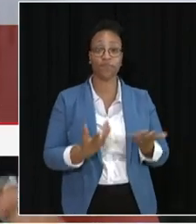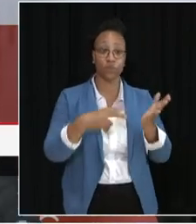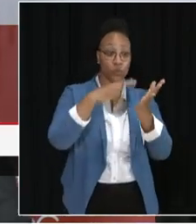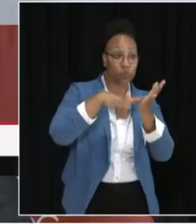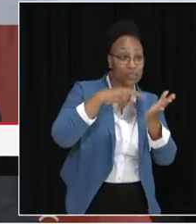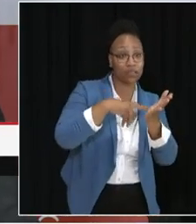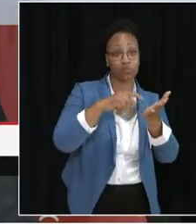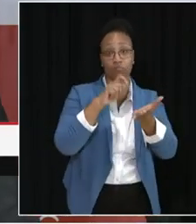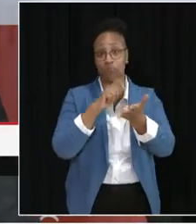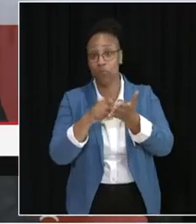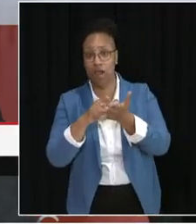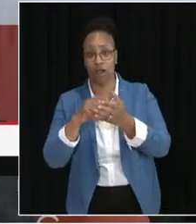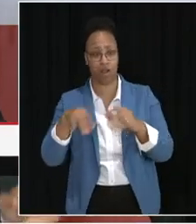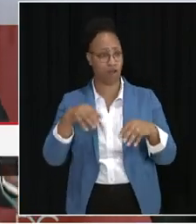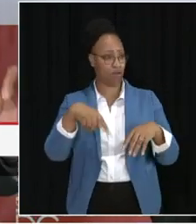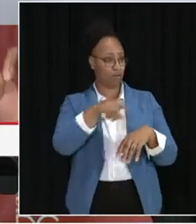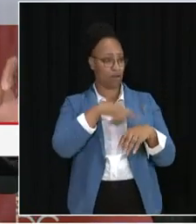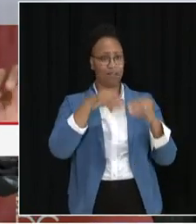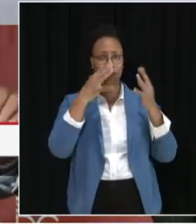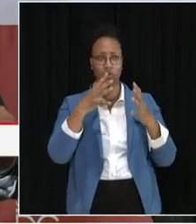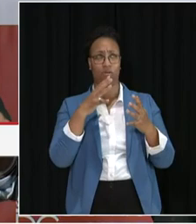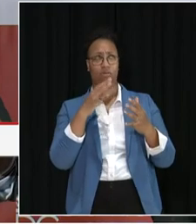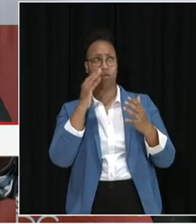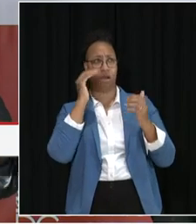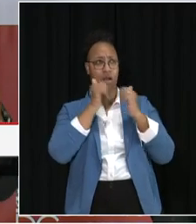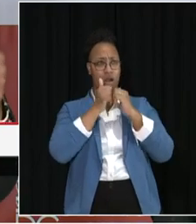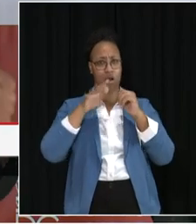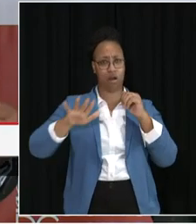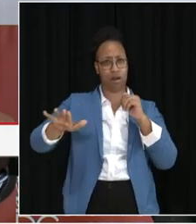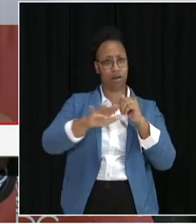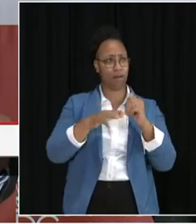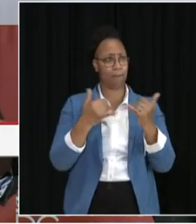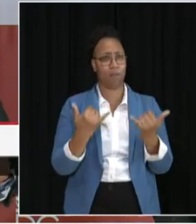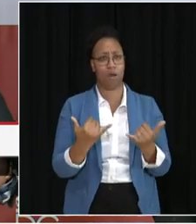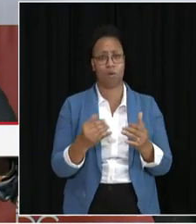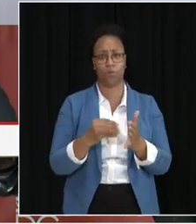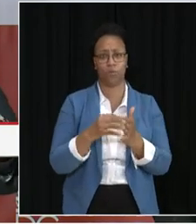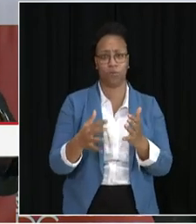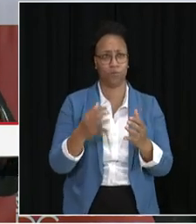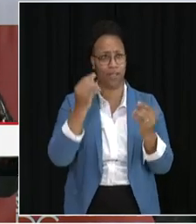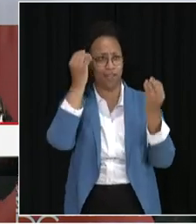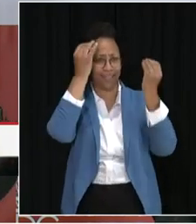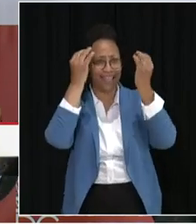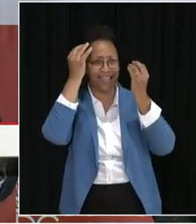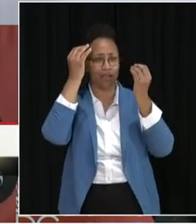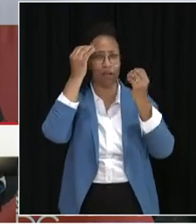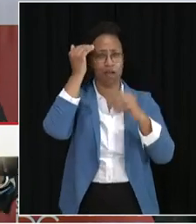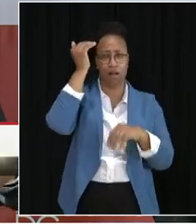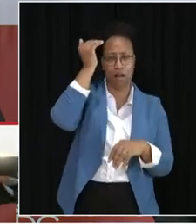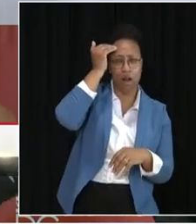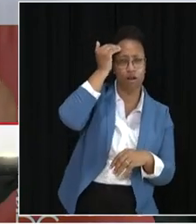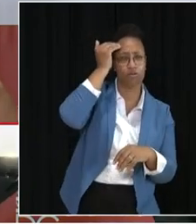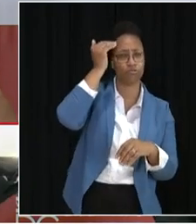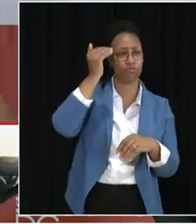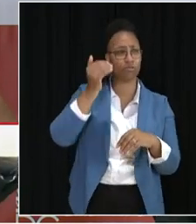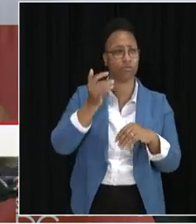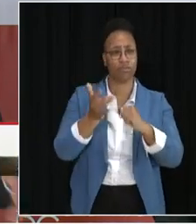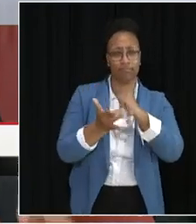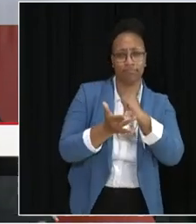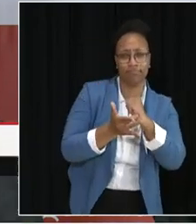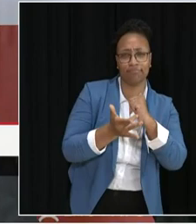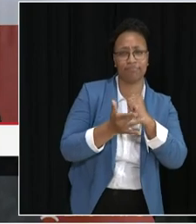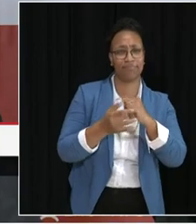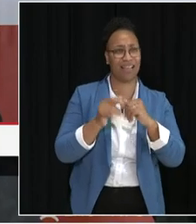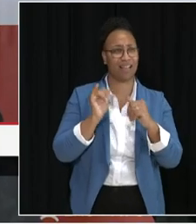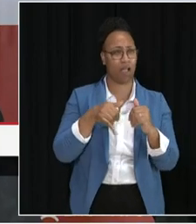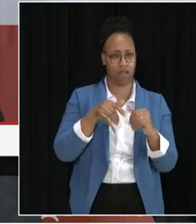processes in terms of aspects of phonemic awareness, in terms of decoding, all aspects of